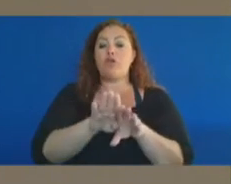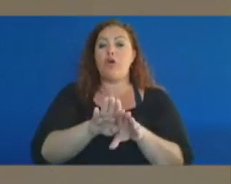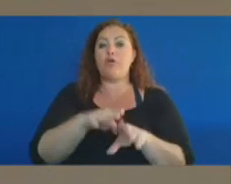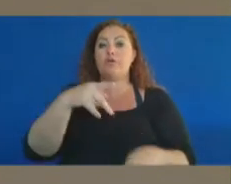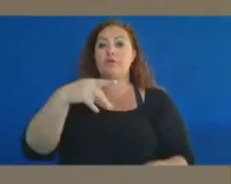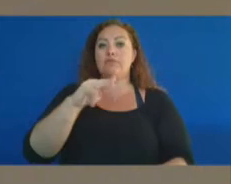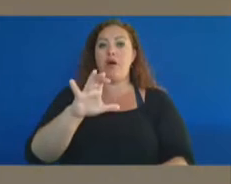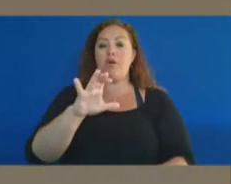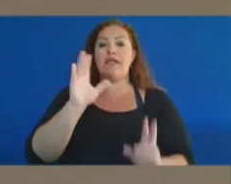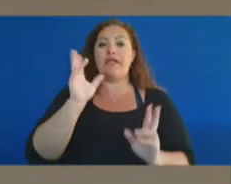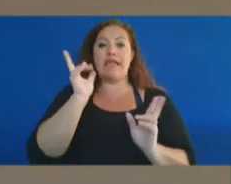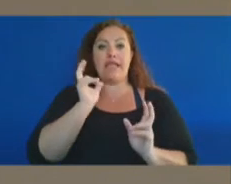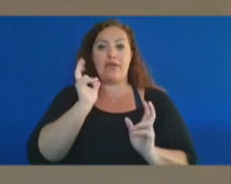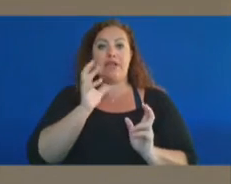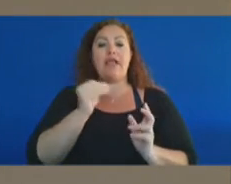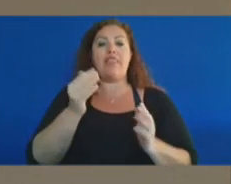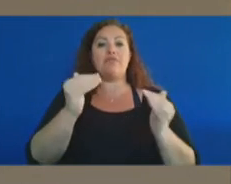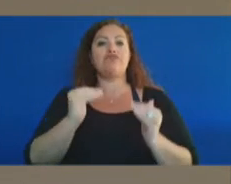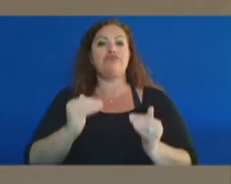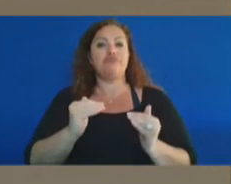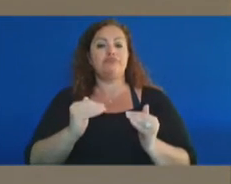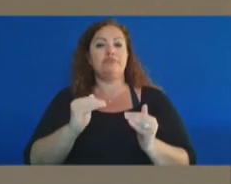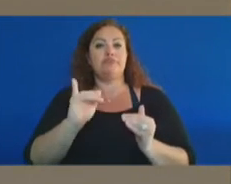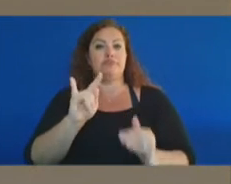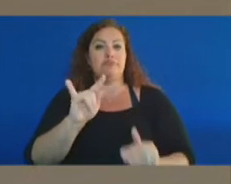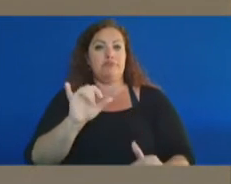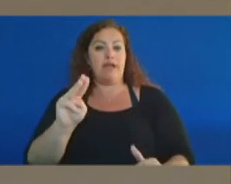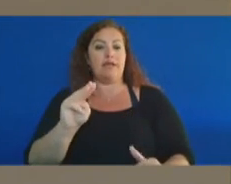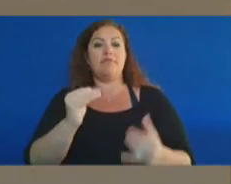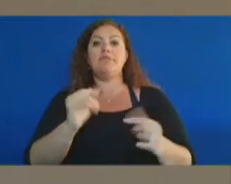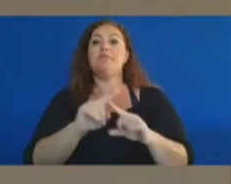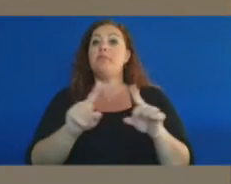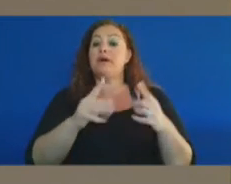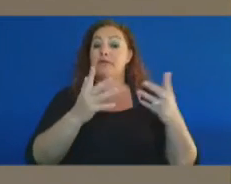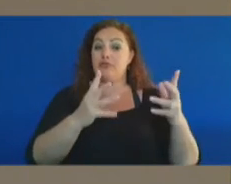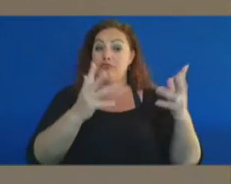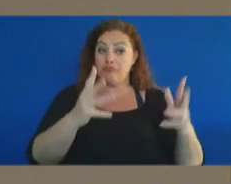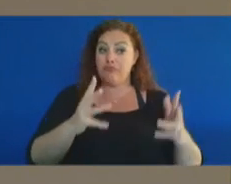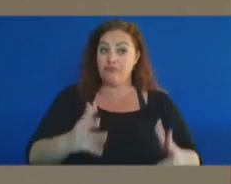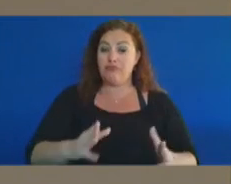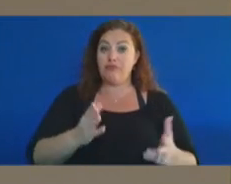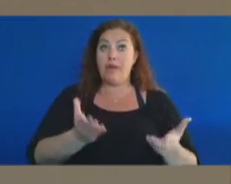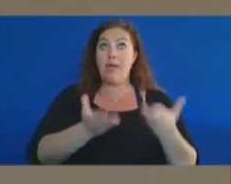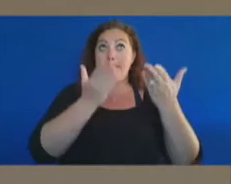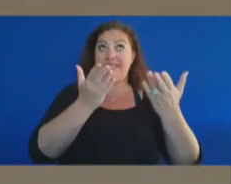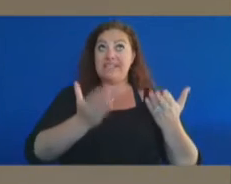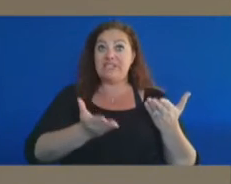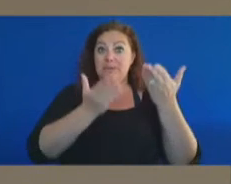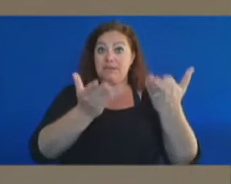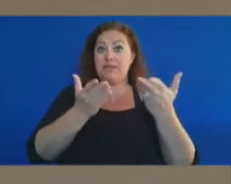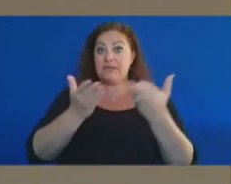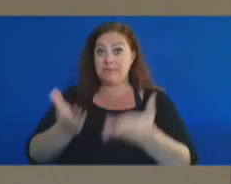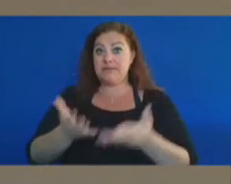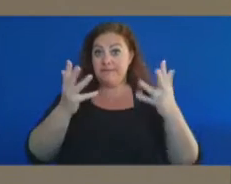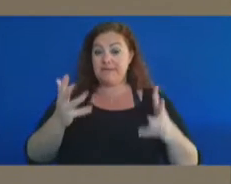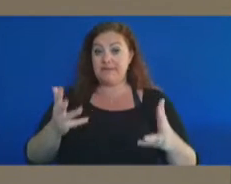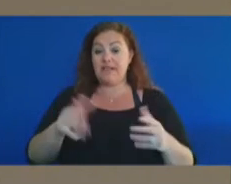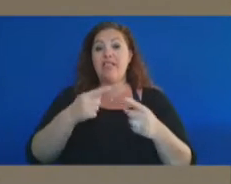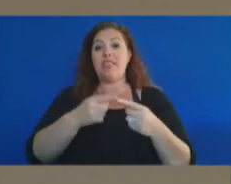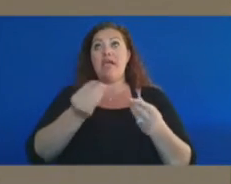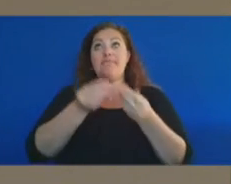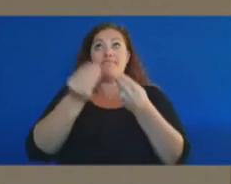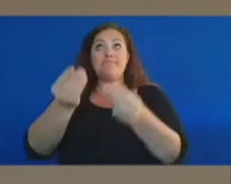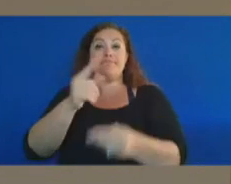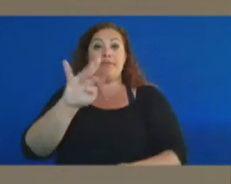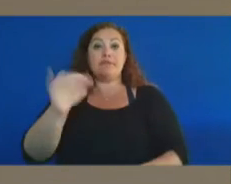on to the next item but let's talk about after we have these petitions the petitions then go to the zoning committee of the Planning